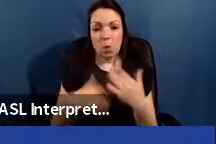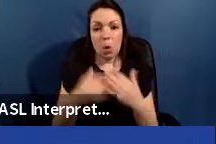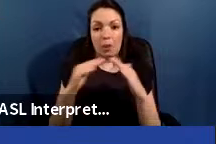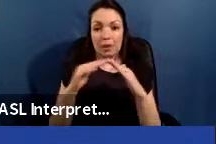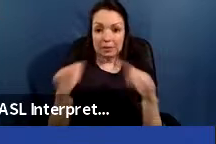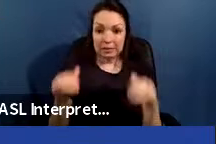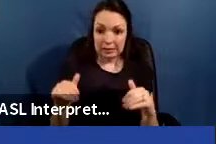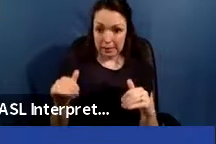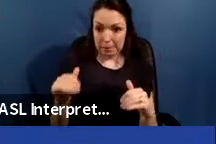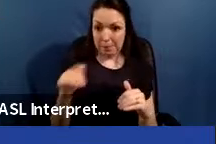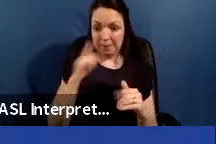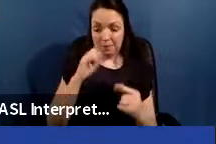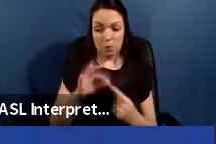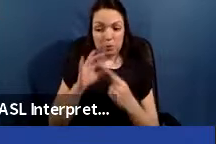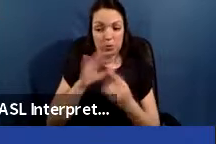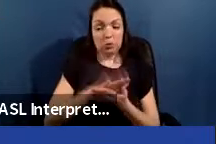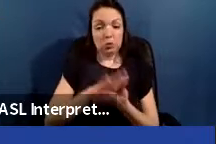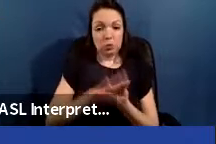particular school.